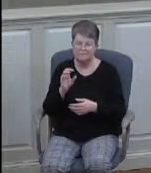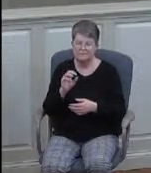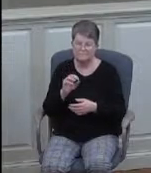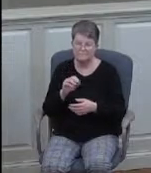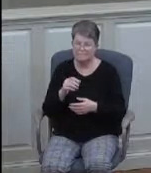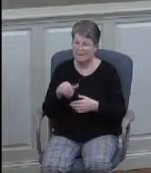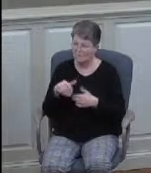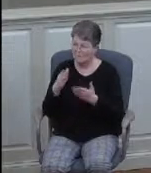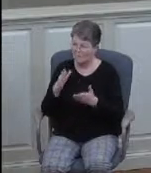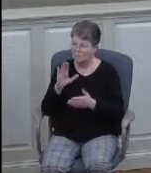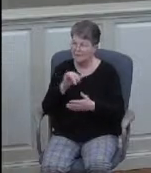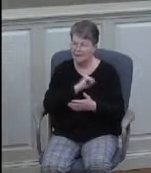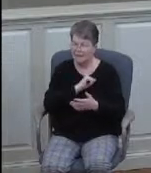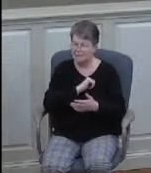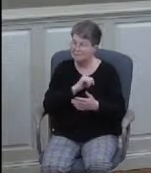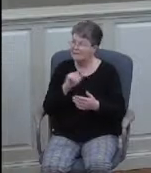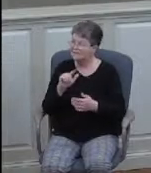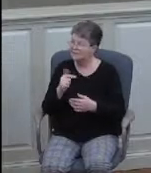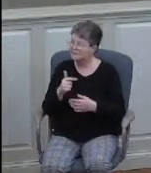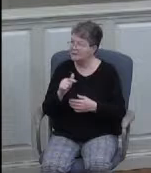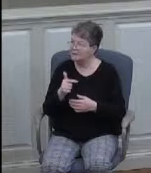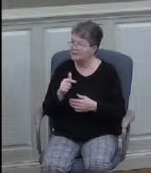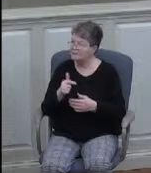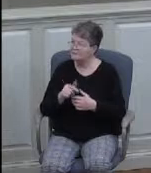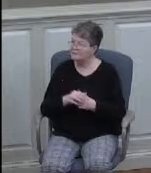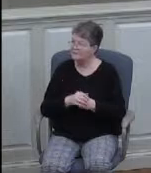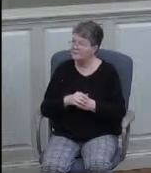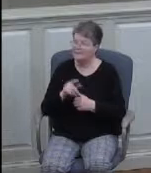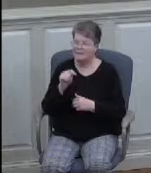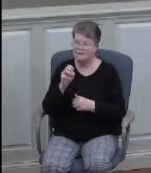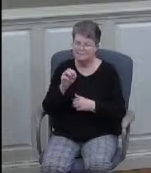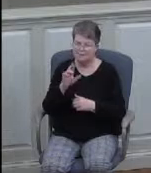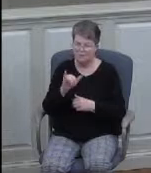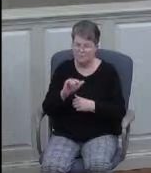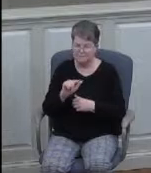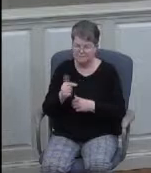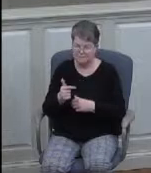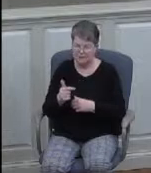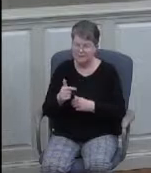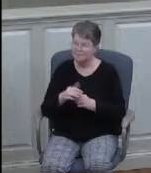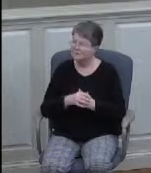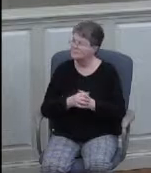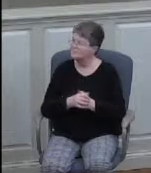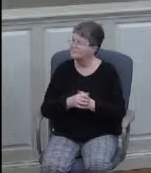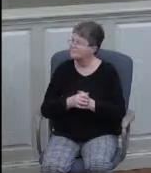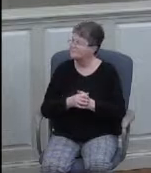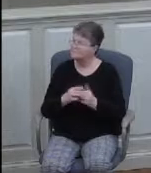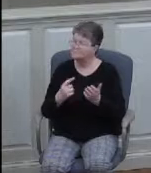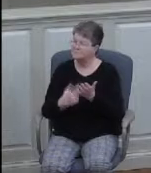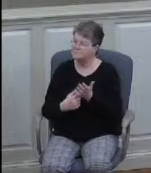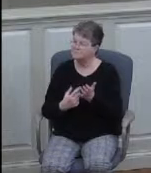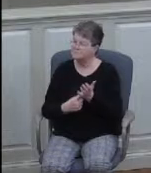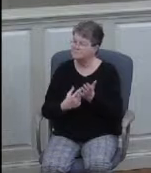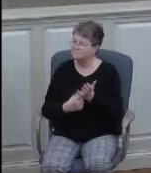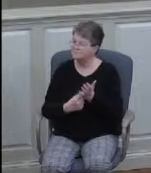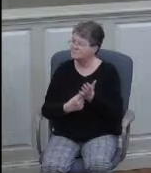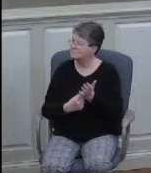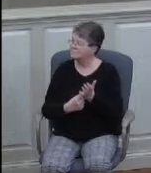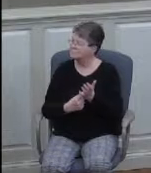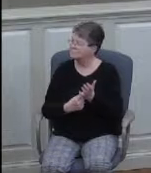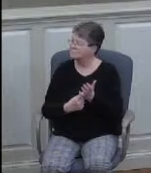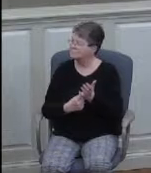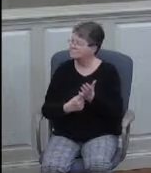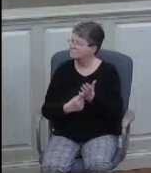motion by Commissioner Atkins. Is there a second? Second. Second by Commissioner Terry. Discussion? I'm going to read it.